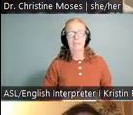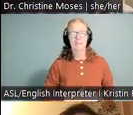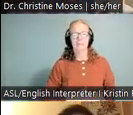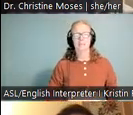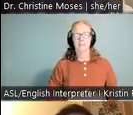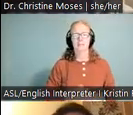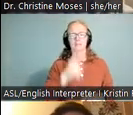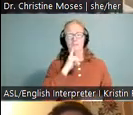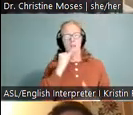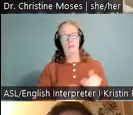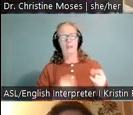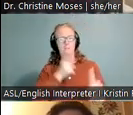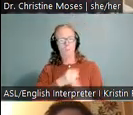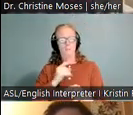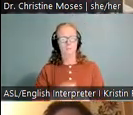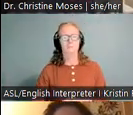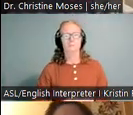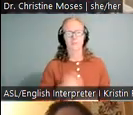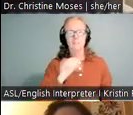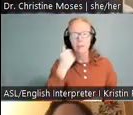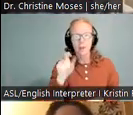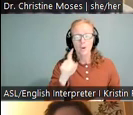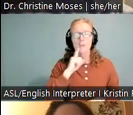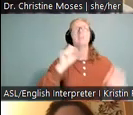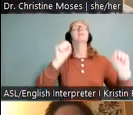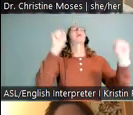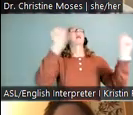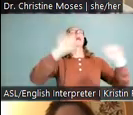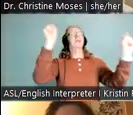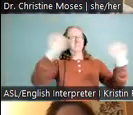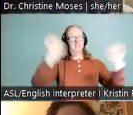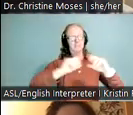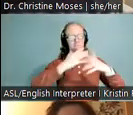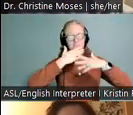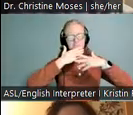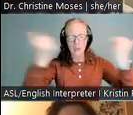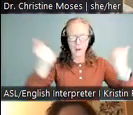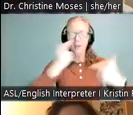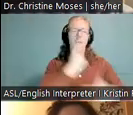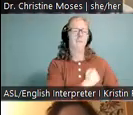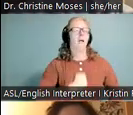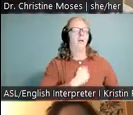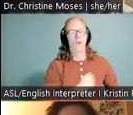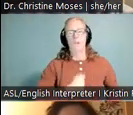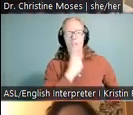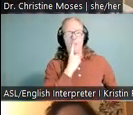least for the last point? Yeah, is this any better? Yes. Okay. Apologies for settings change